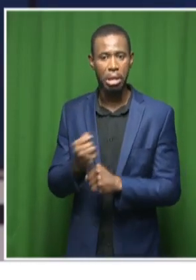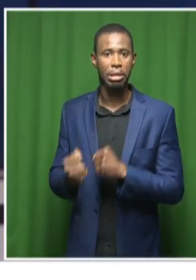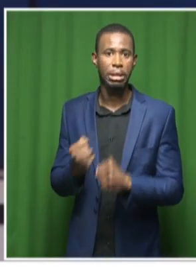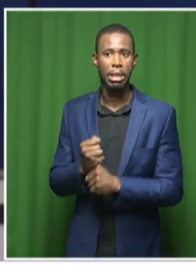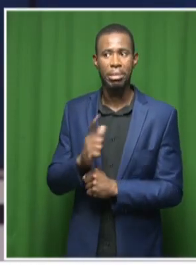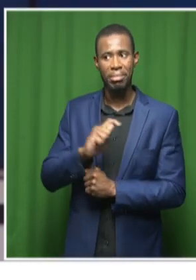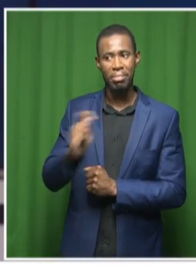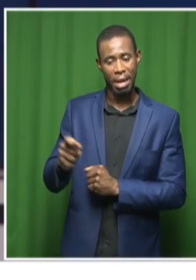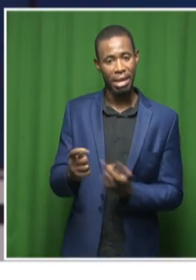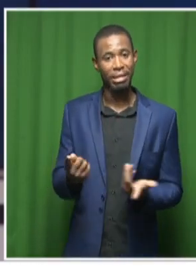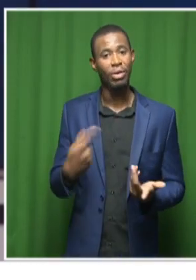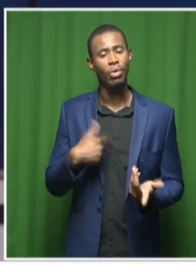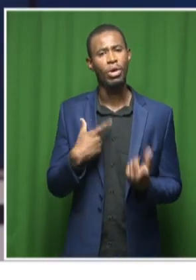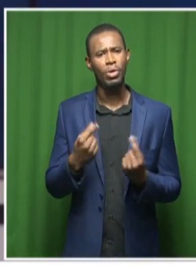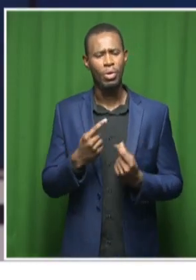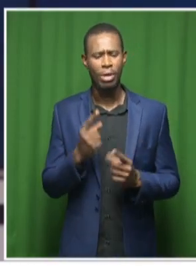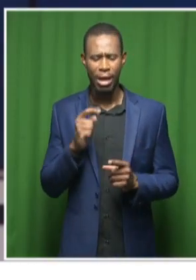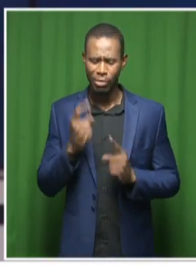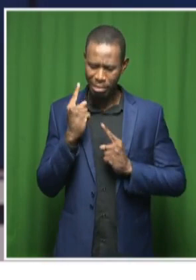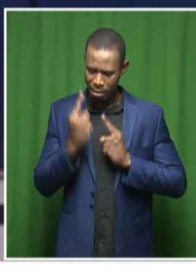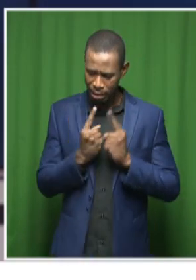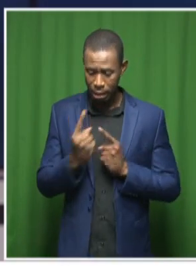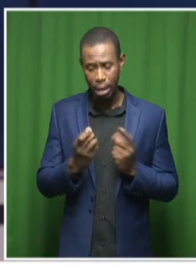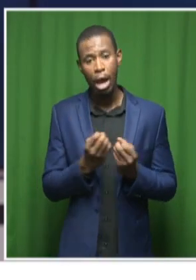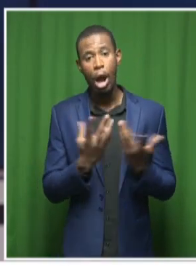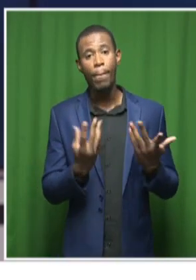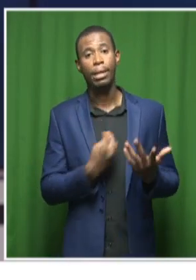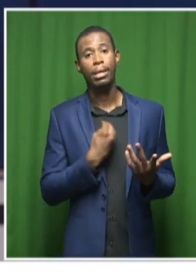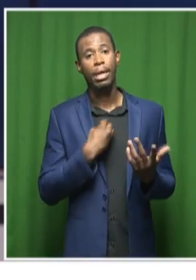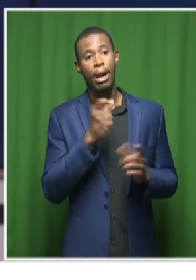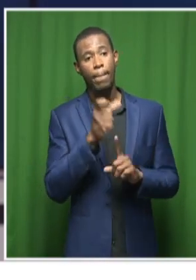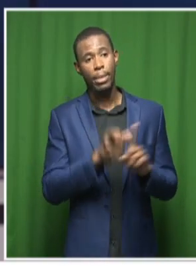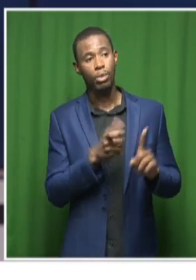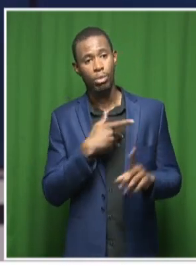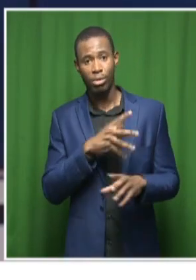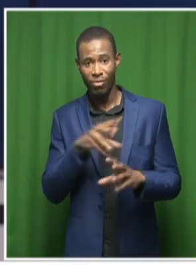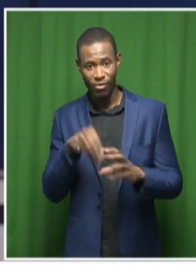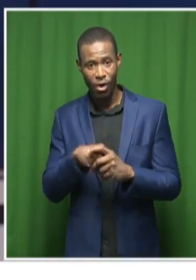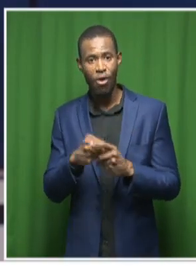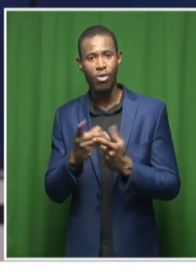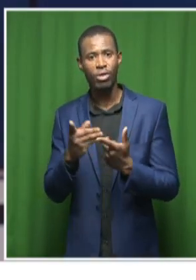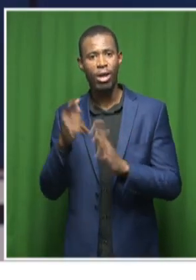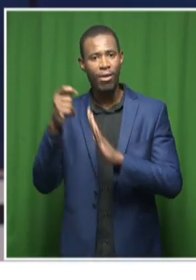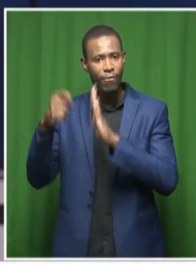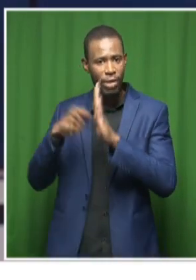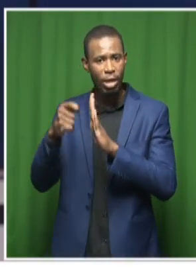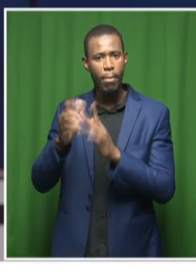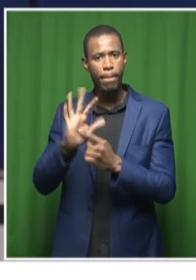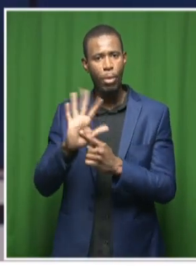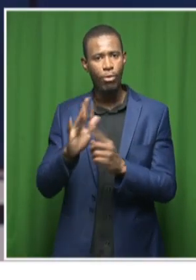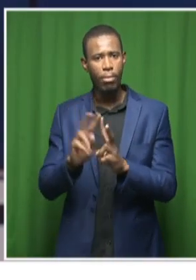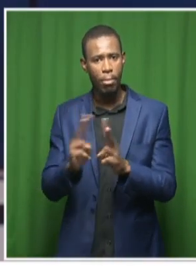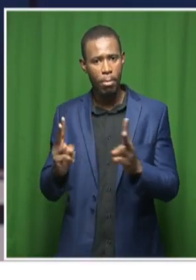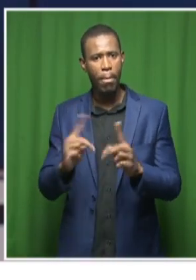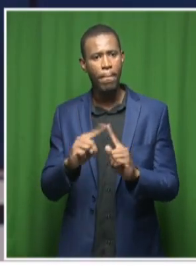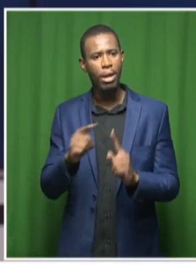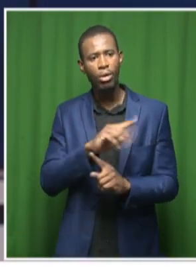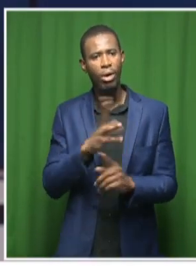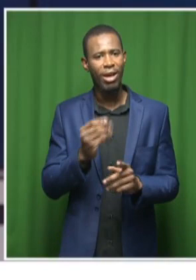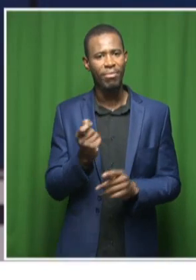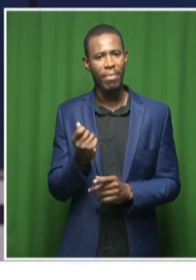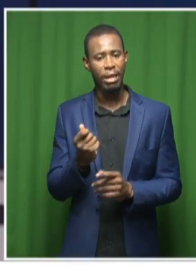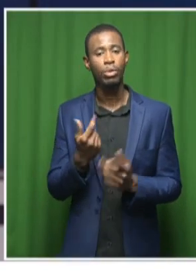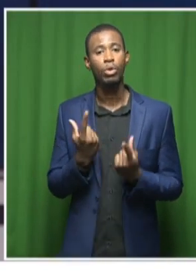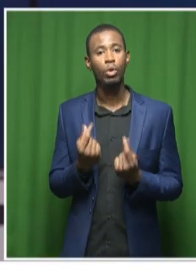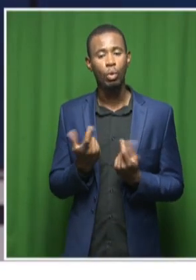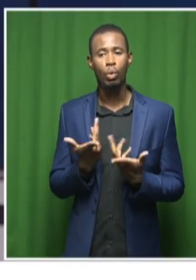think about how many young people want to come into the industry but do not have that access. So we wanted to normalize it, obviously, through different stakeholders. And, you know, we